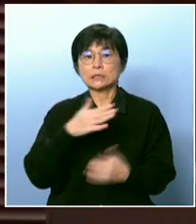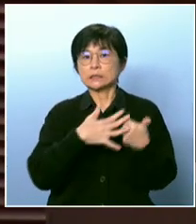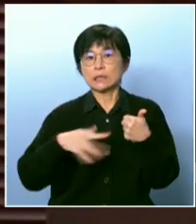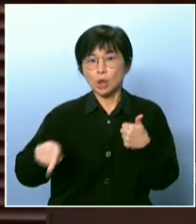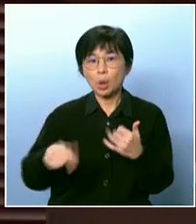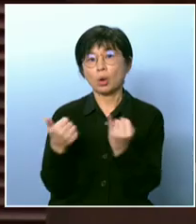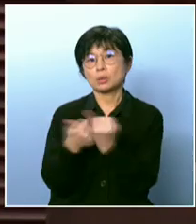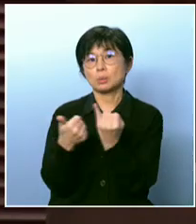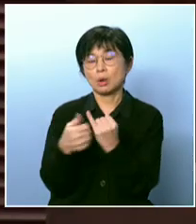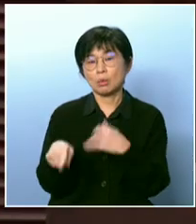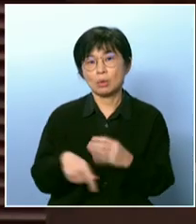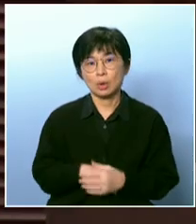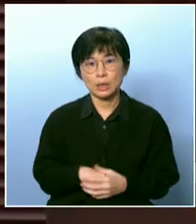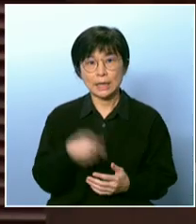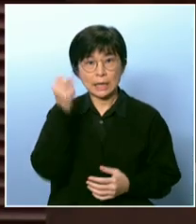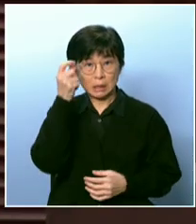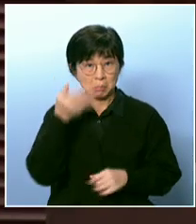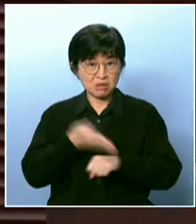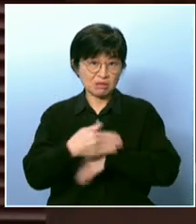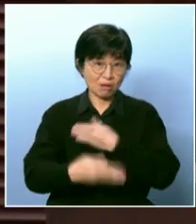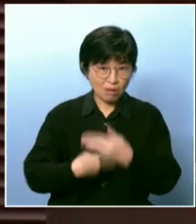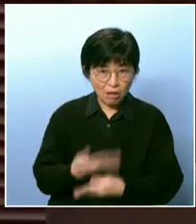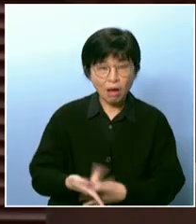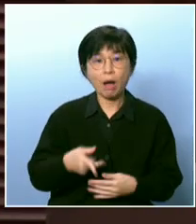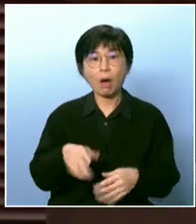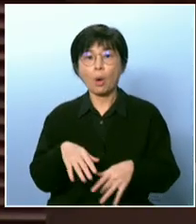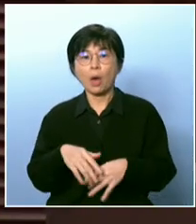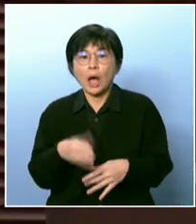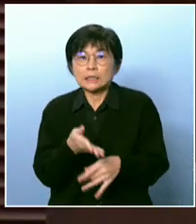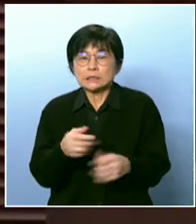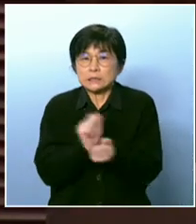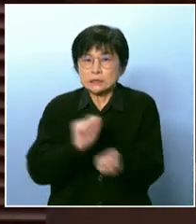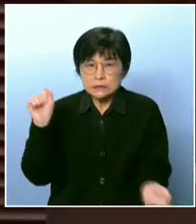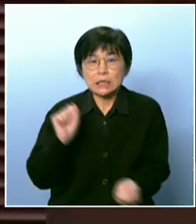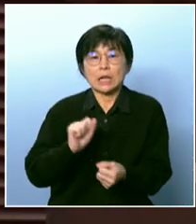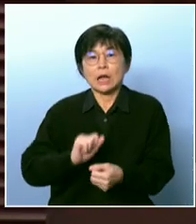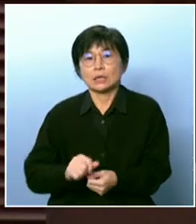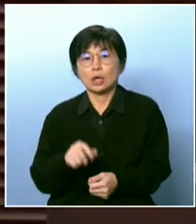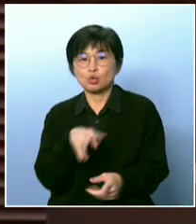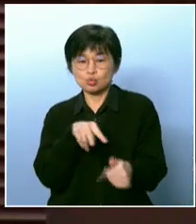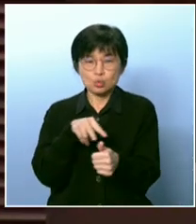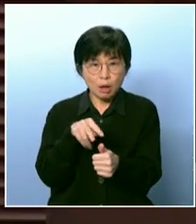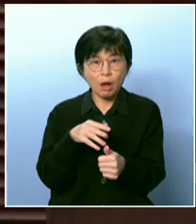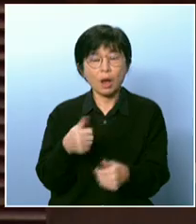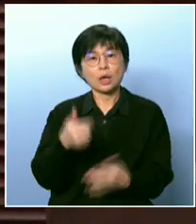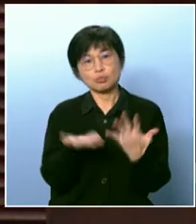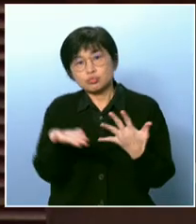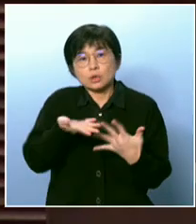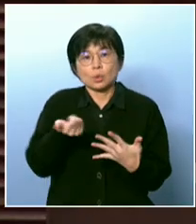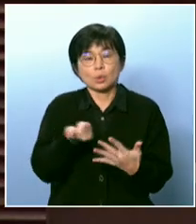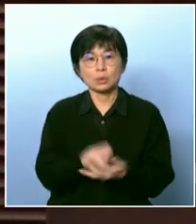reviews, including the Polytechnic University and the University of Hong Kong. We found that with the